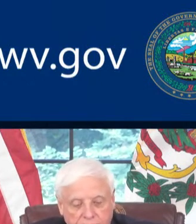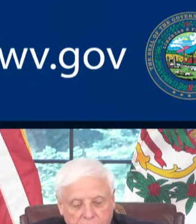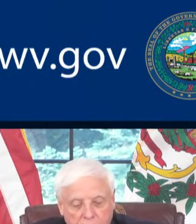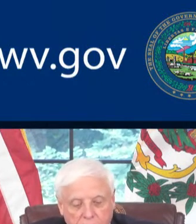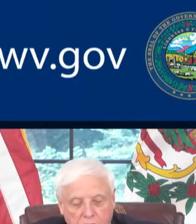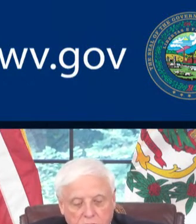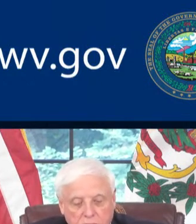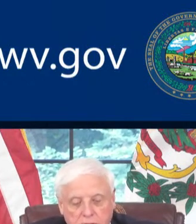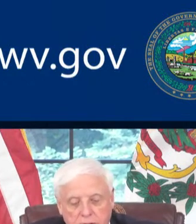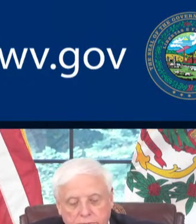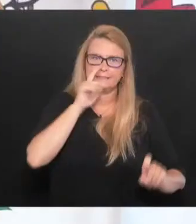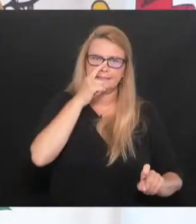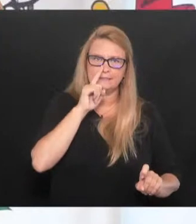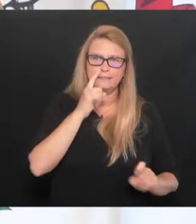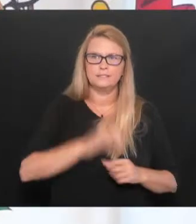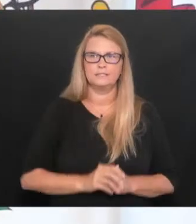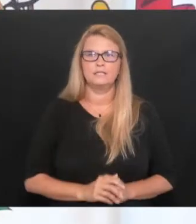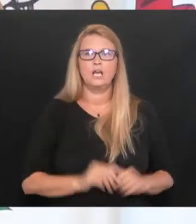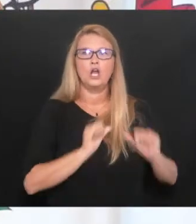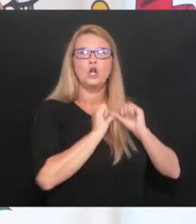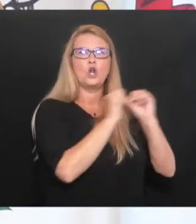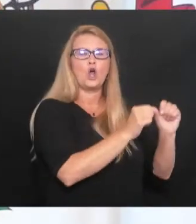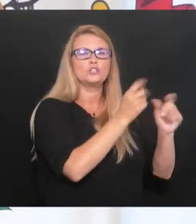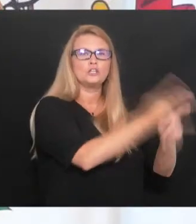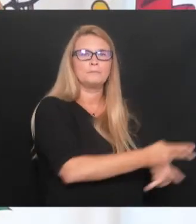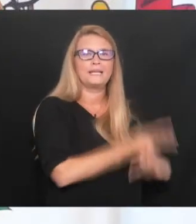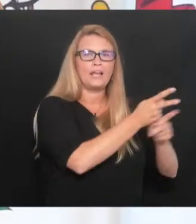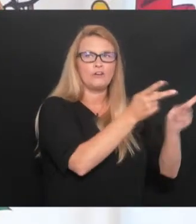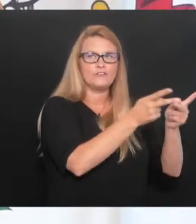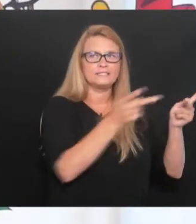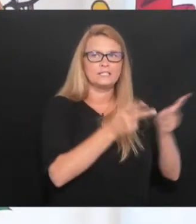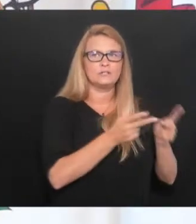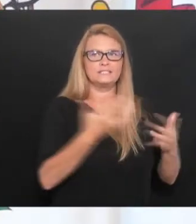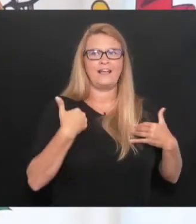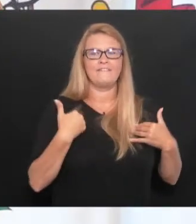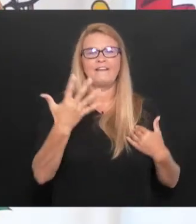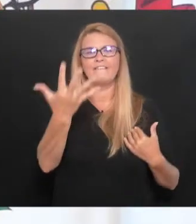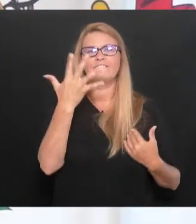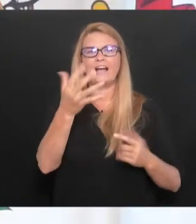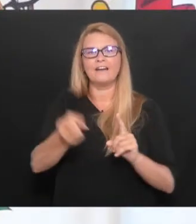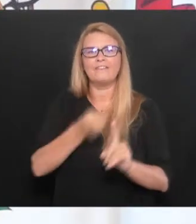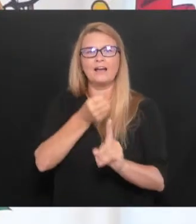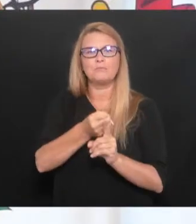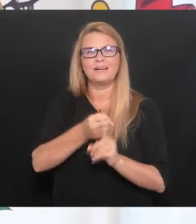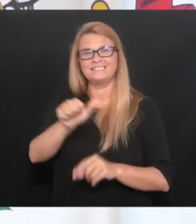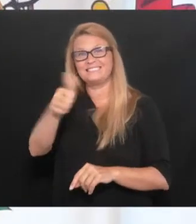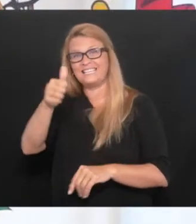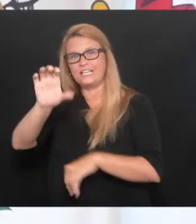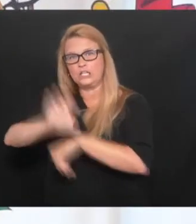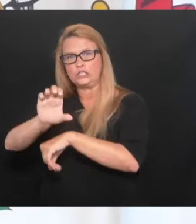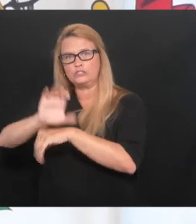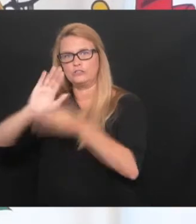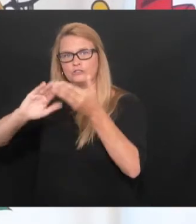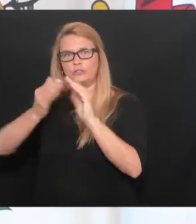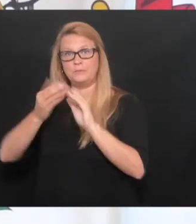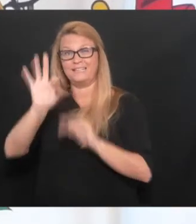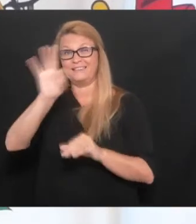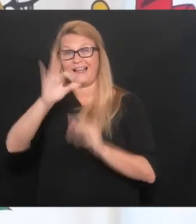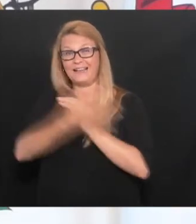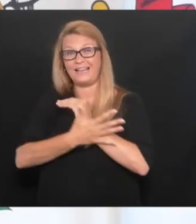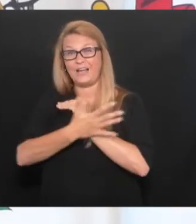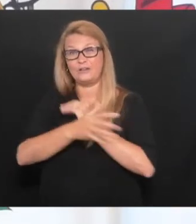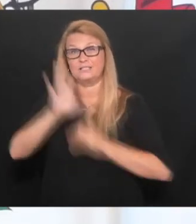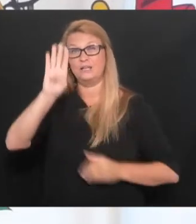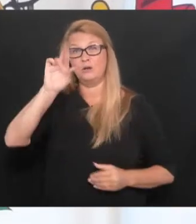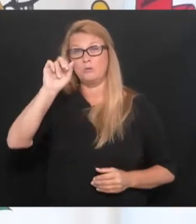tested. Long-term care facilities, we have 5 outbreaks there. We have 10 in our church communities in 9 counties.